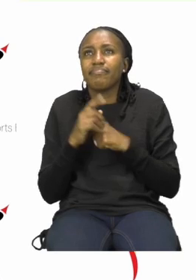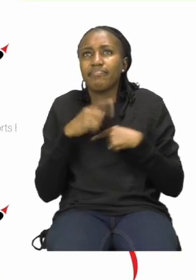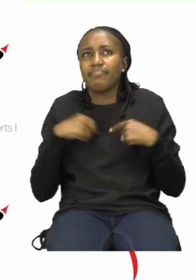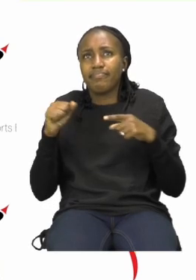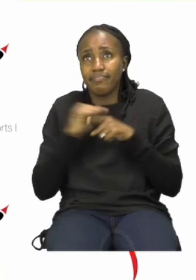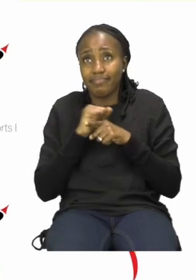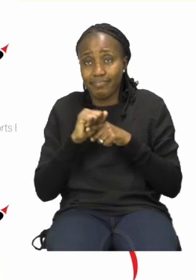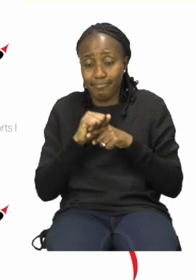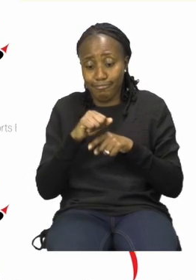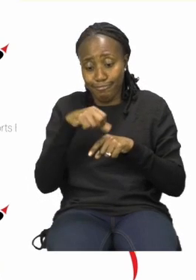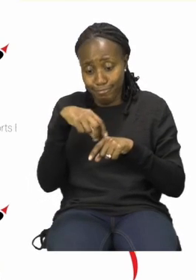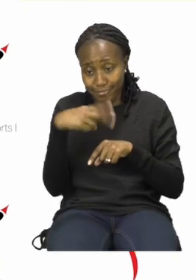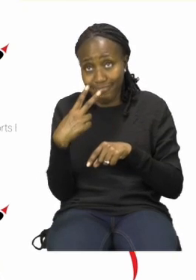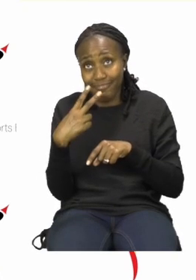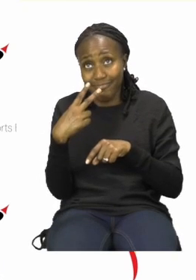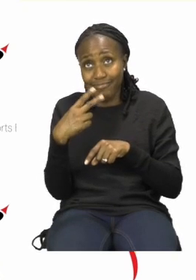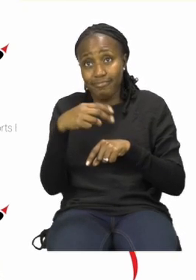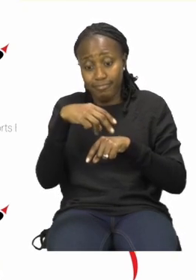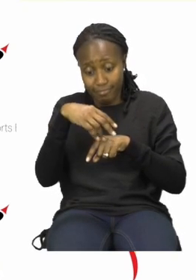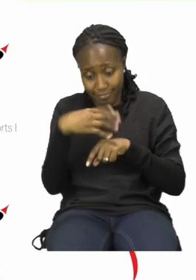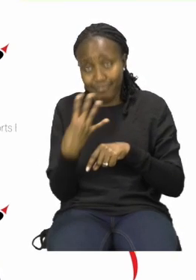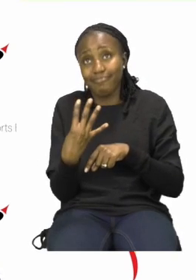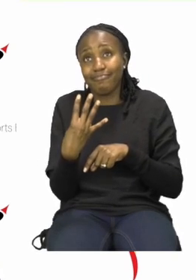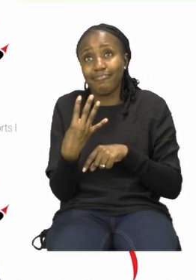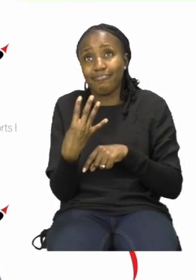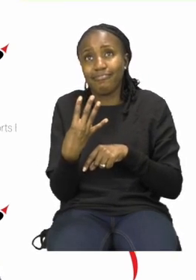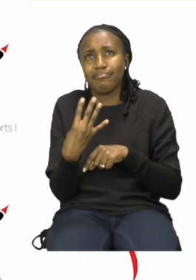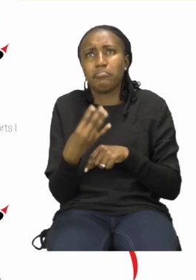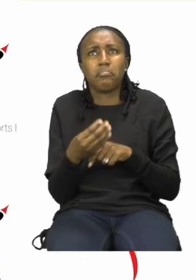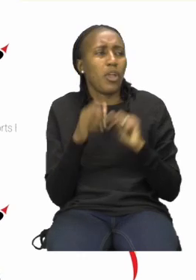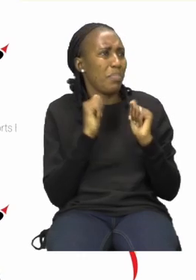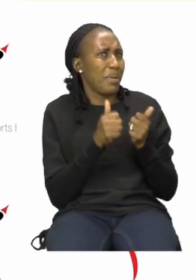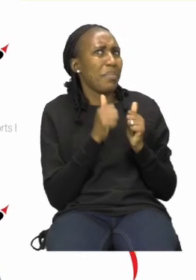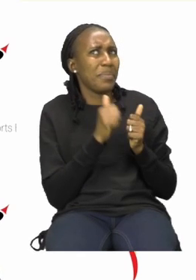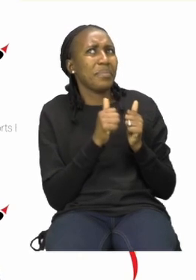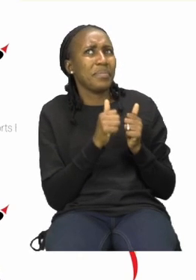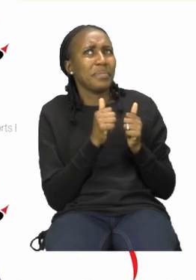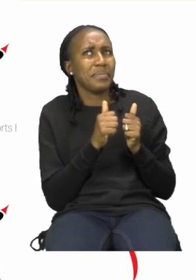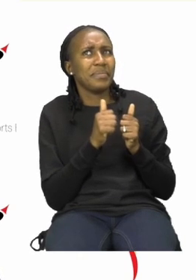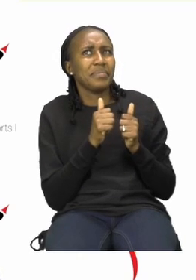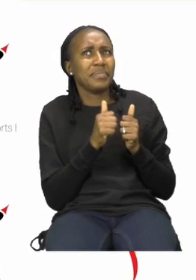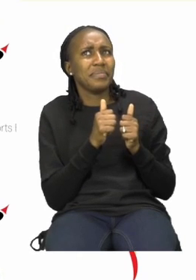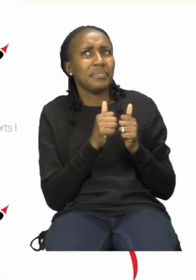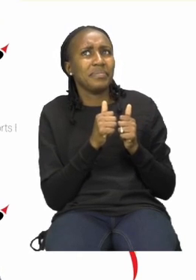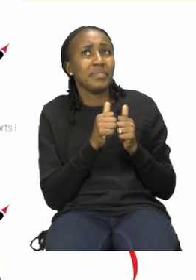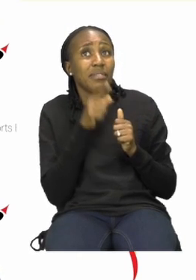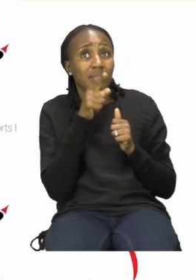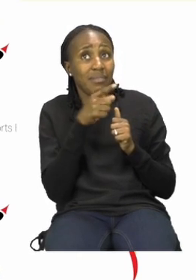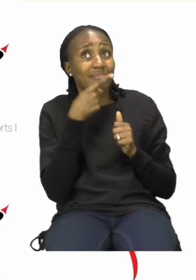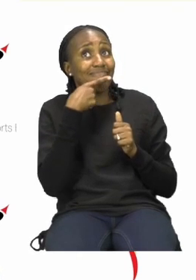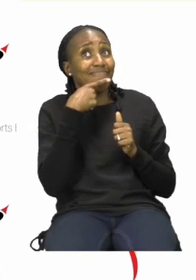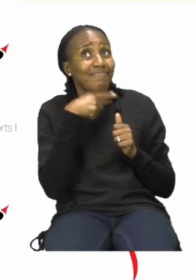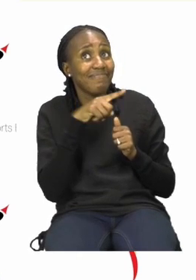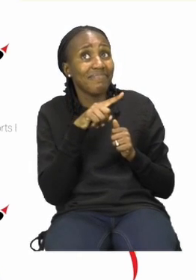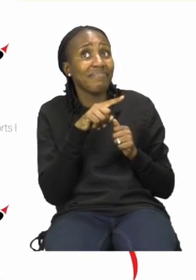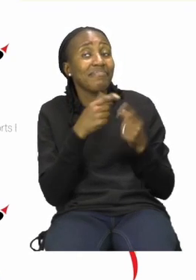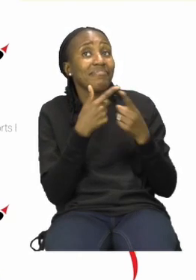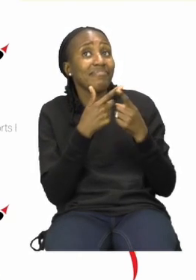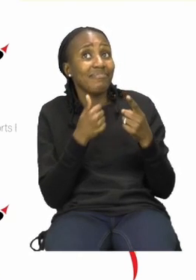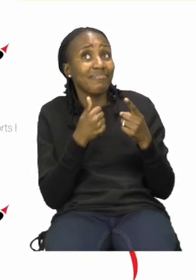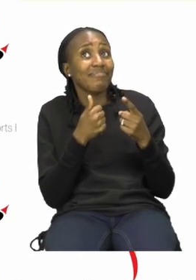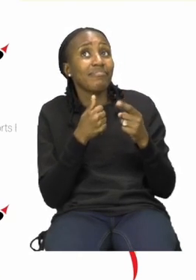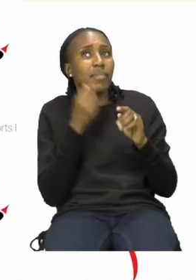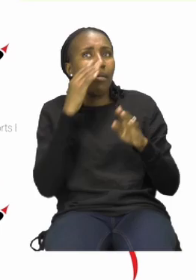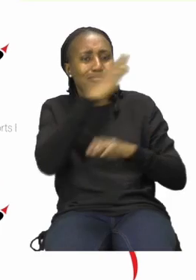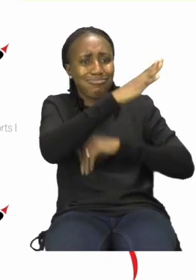said, on Tuesdays and Thursdays. Fantastic. Now, that is Mr. Andre from the Kendo Federation, the Namibia